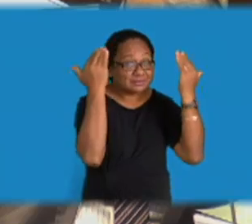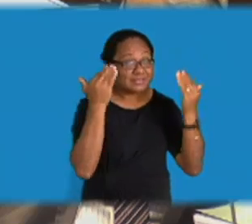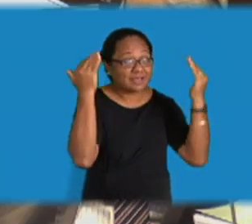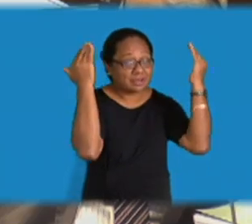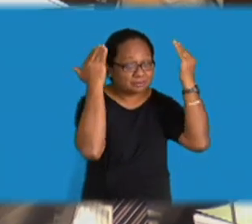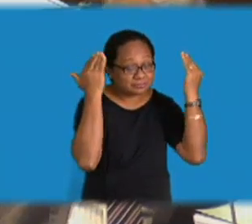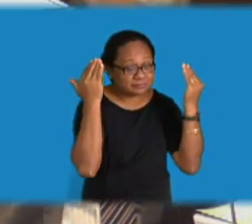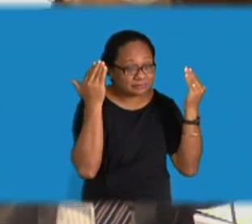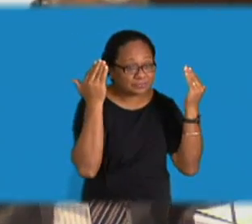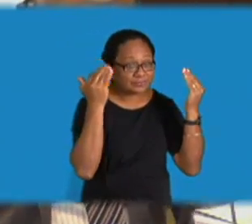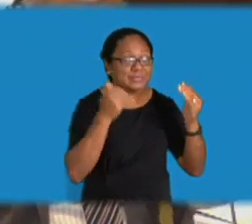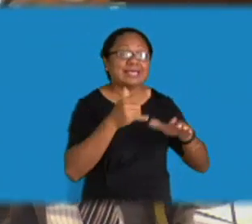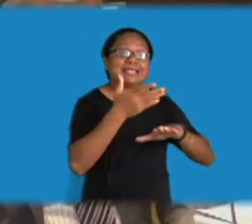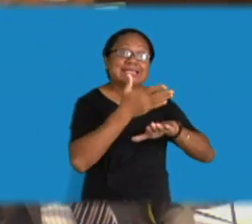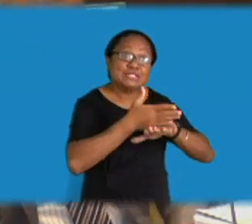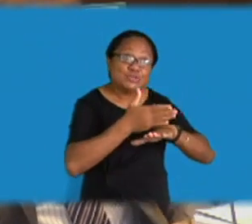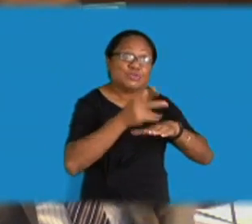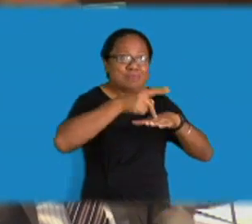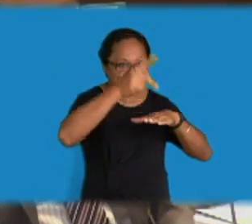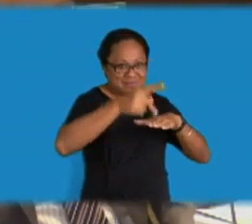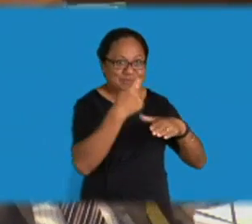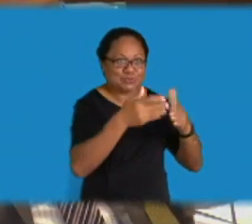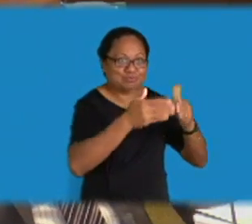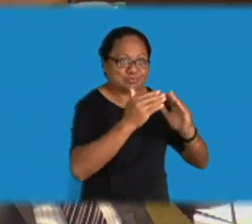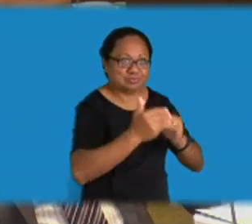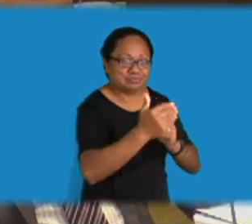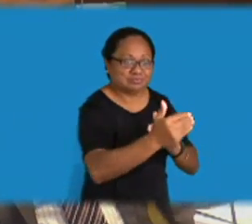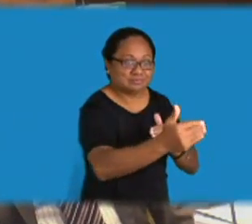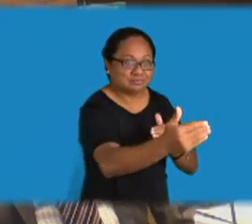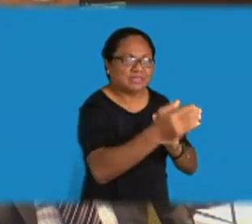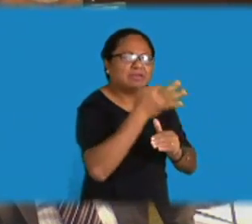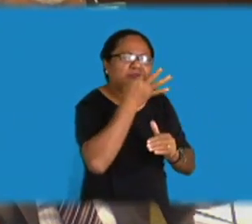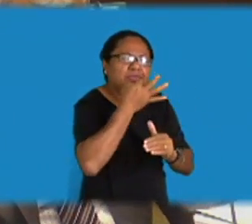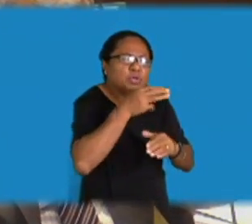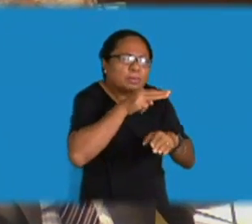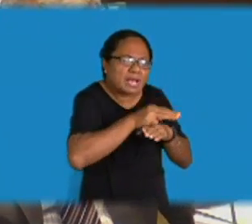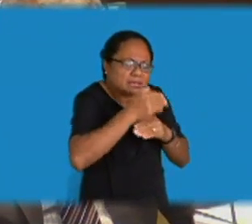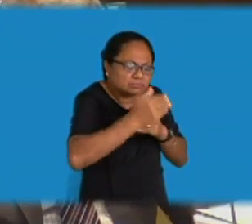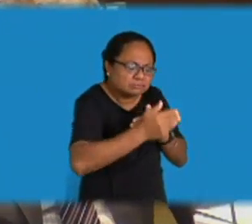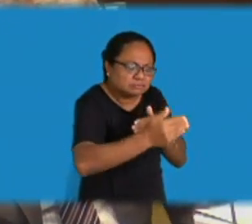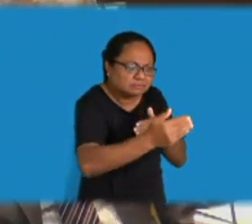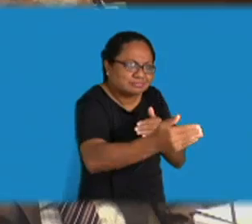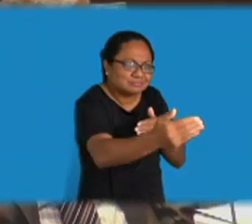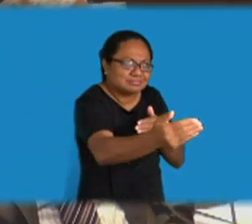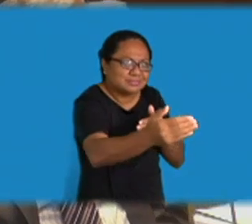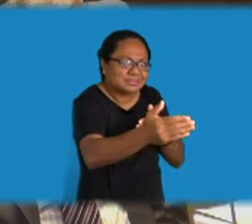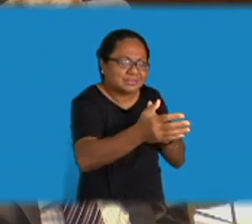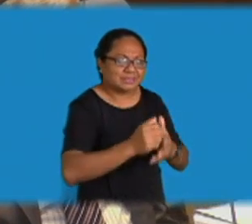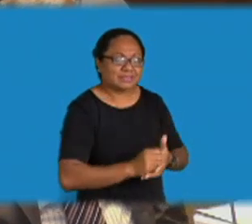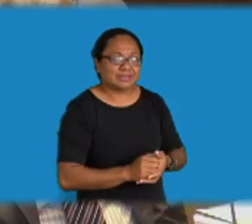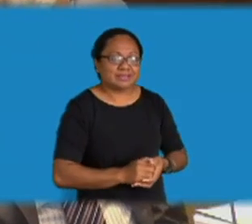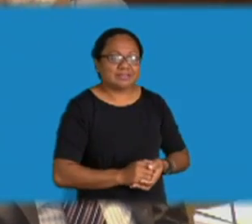that the new incoming Parliament was about to be formed in only a few months' time, given the fact, Madam Speaker,